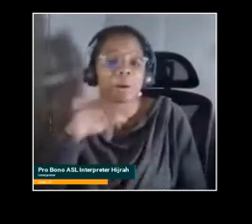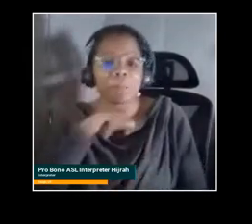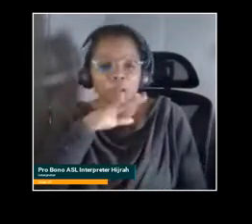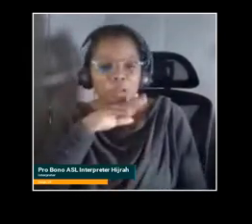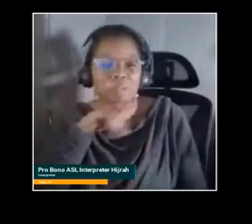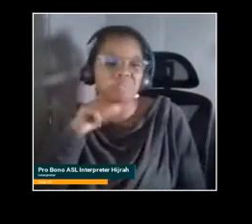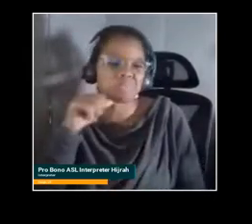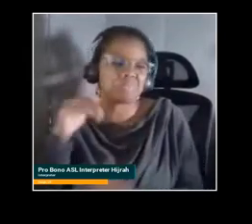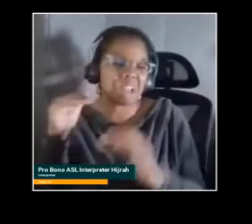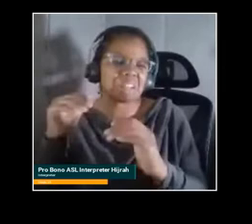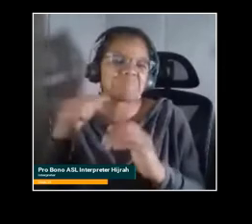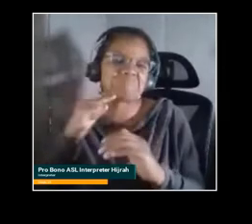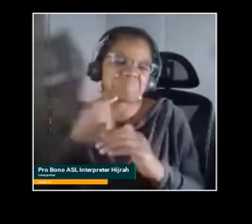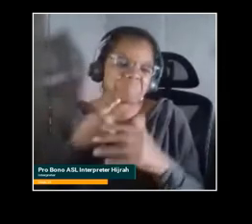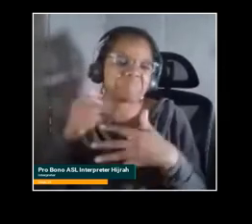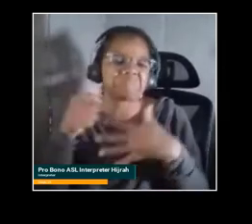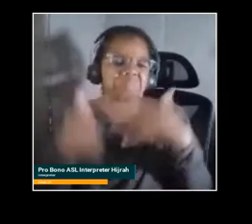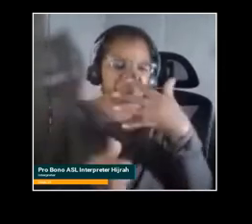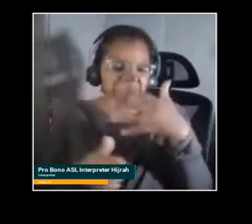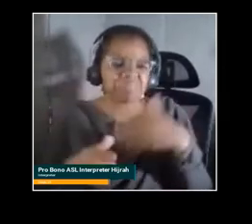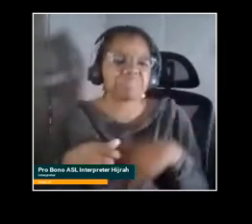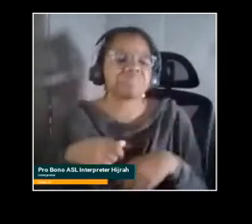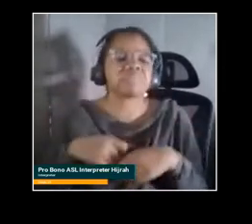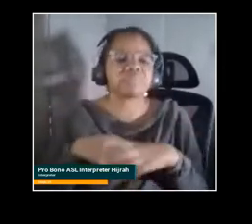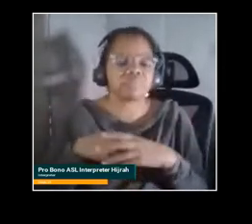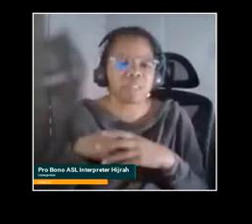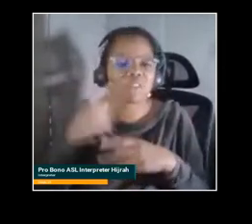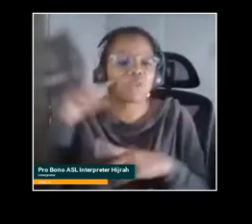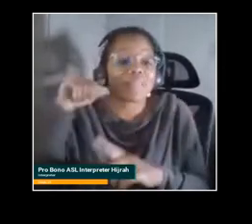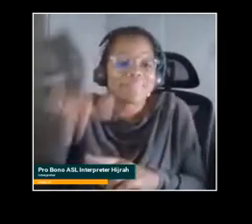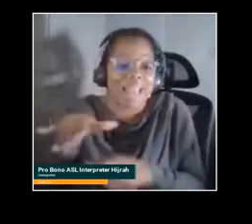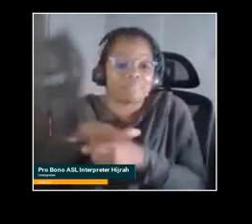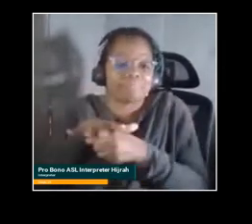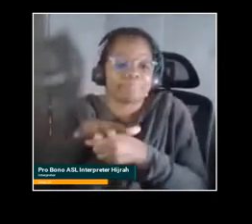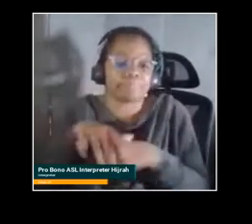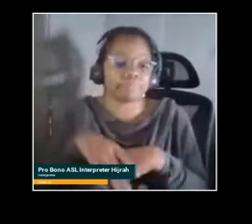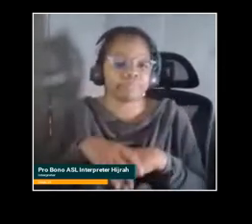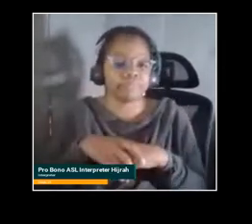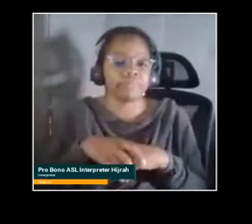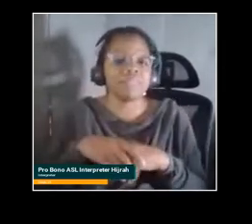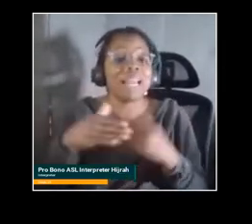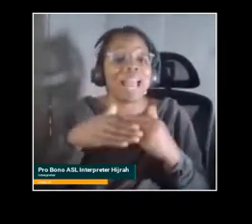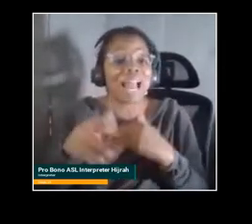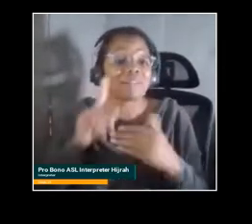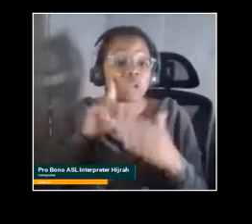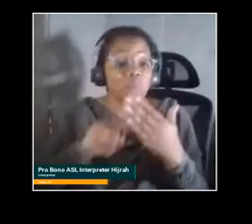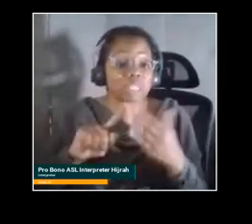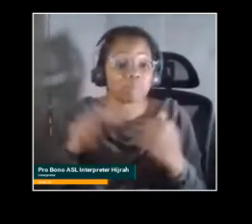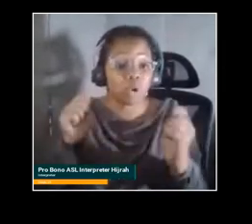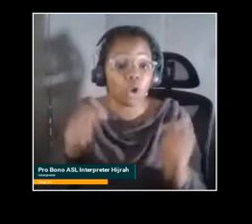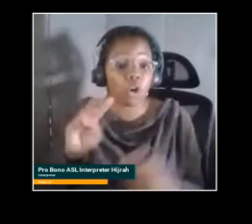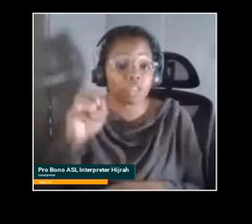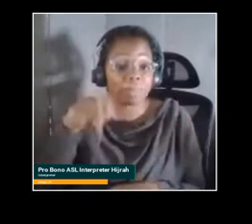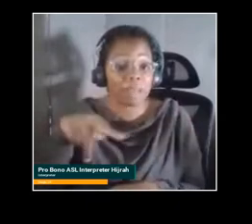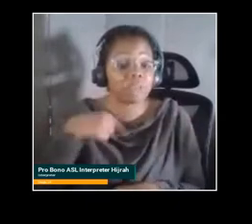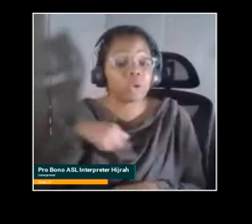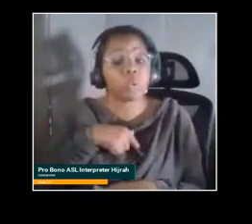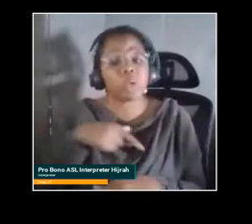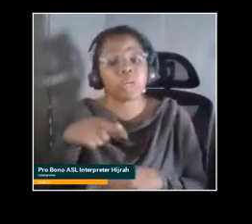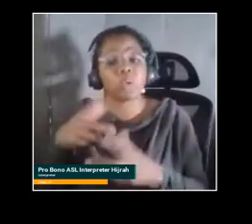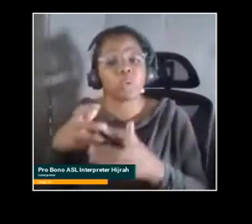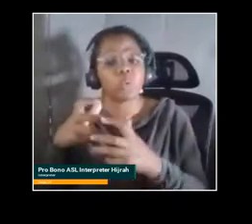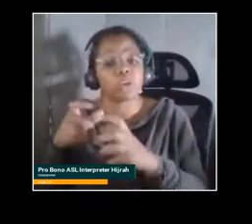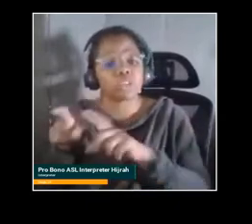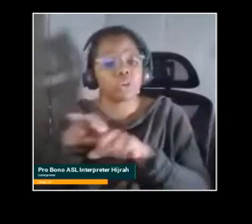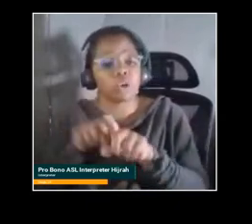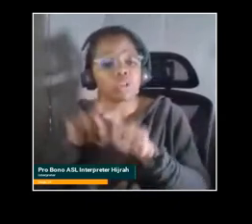as important as this wildfire for this county. So after exploring all the maps, we want to also dive